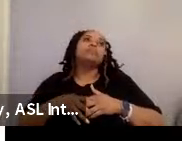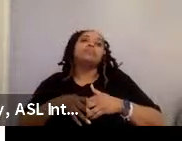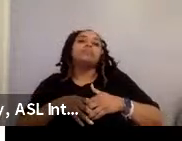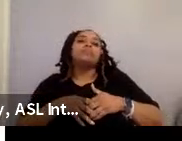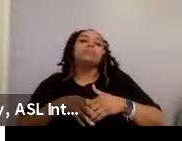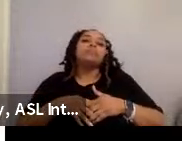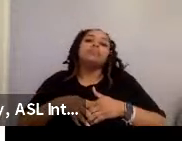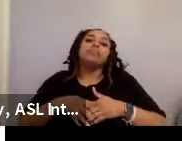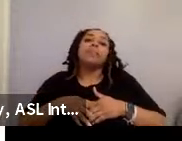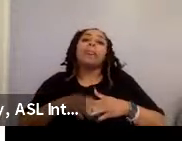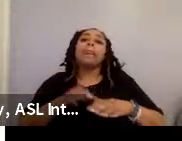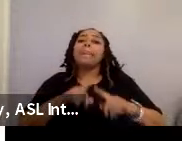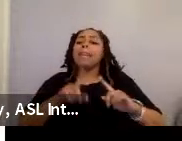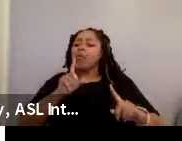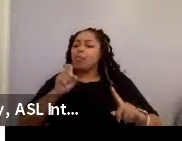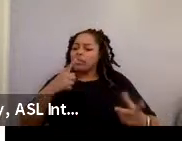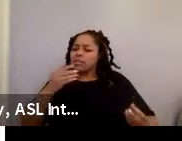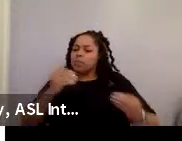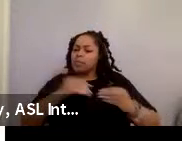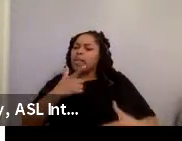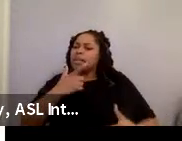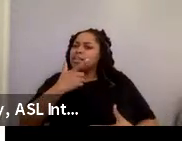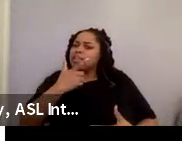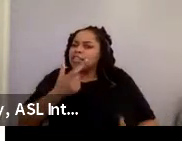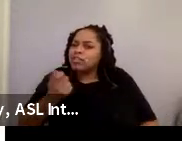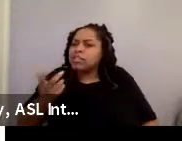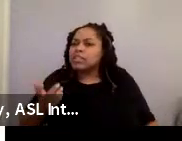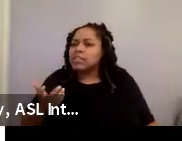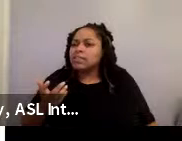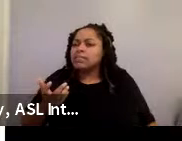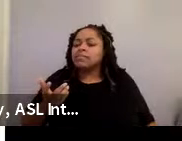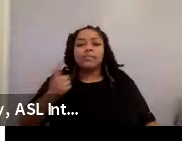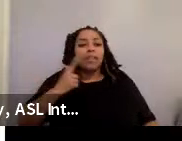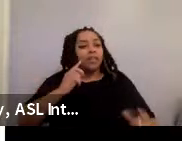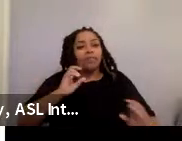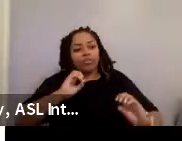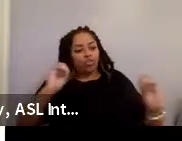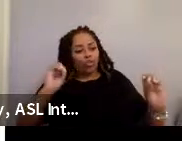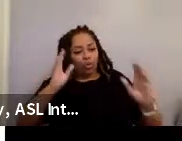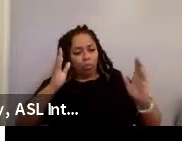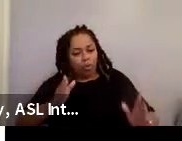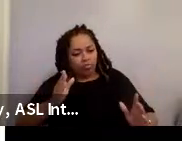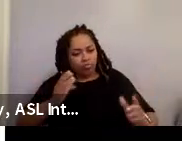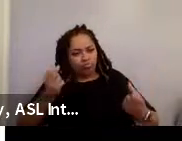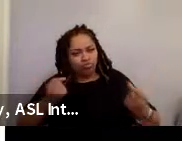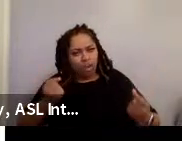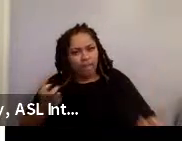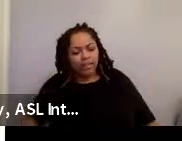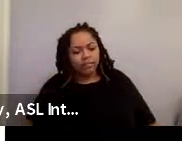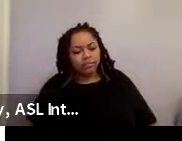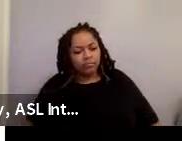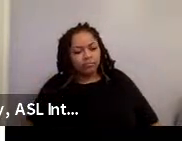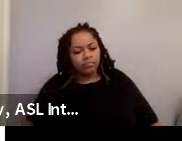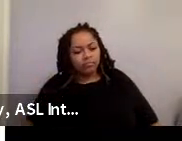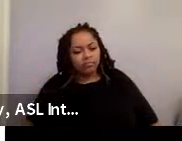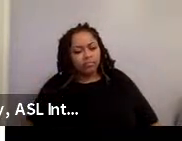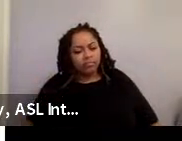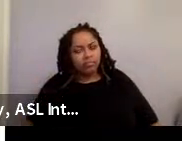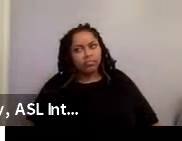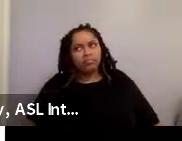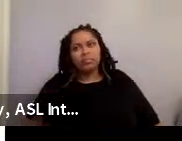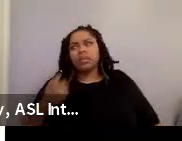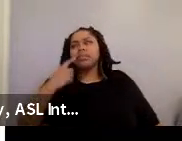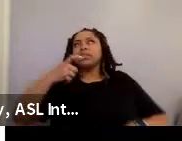But the question becomes a lot more interesting if there's no one driving, because then things like time on